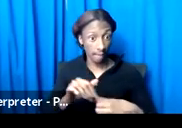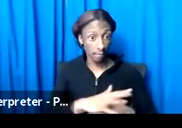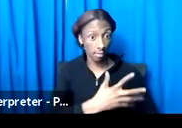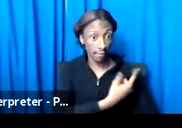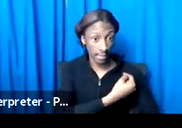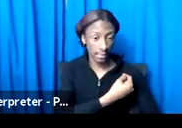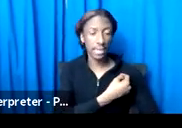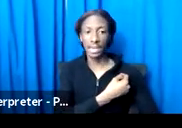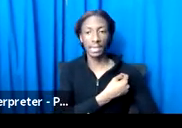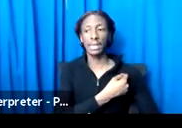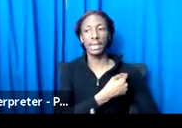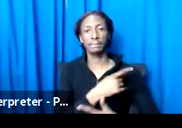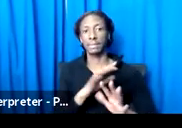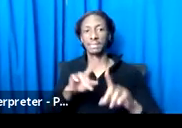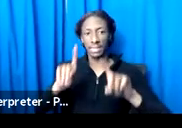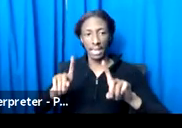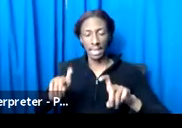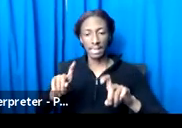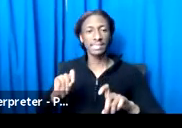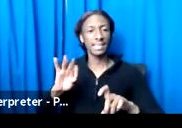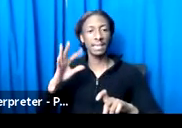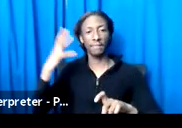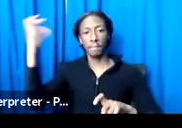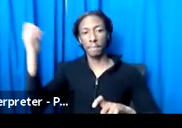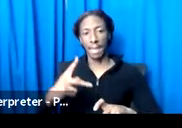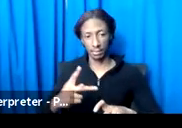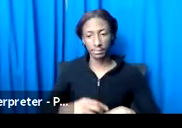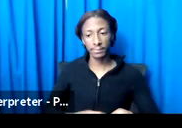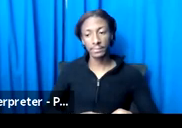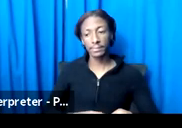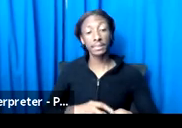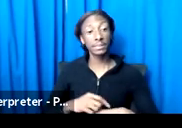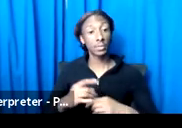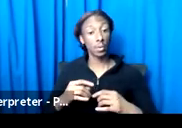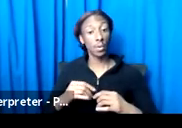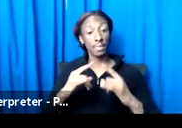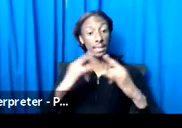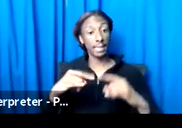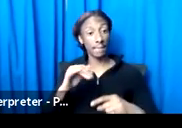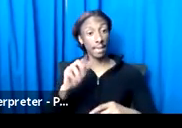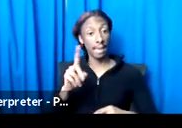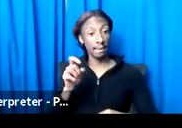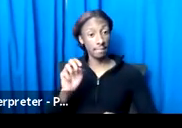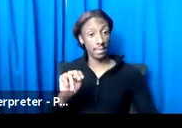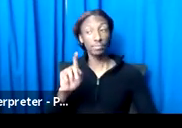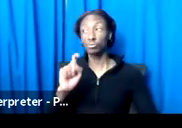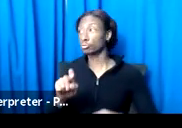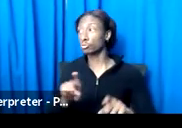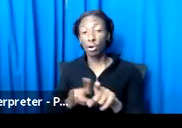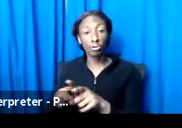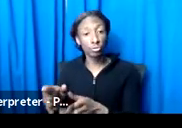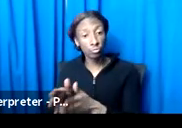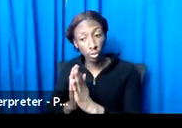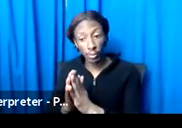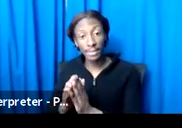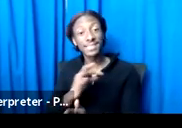test when returning after time spent away from camp. Camp administrators should also request that campers, their families, and camp staff follow the